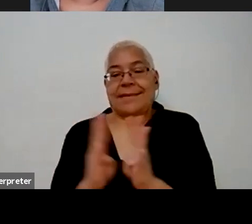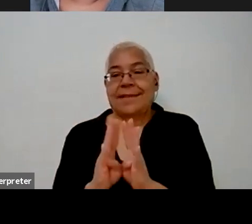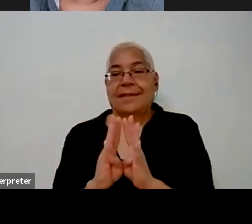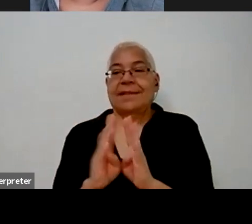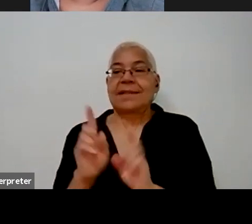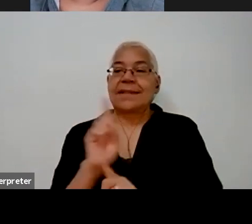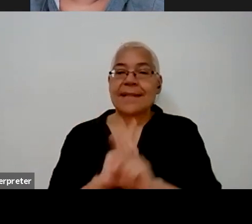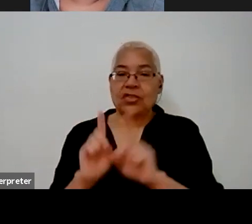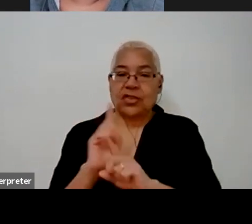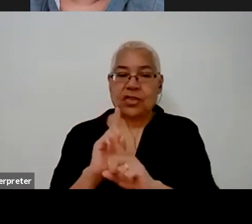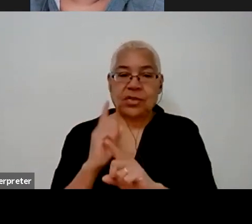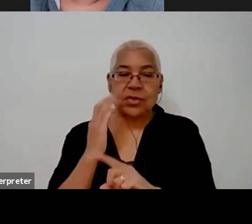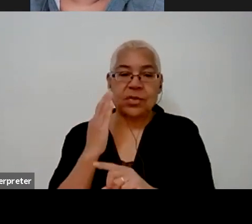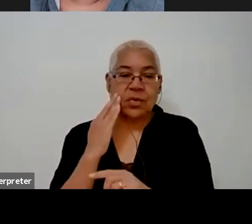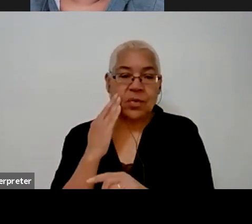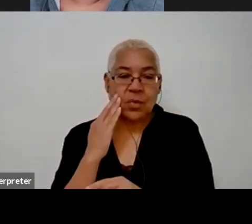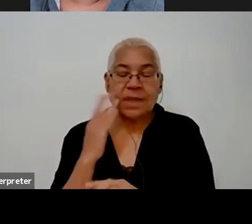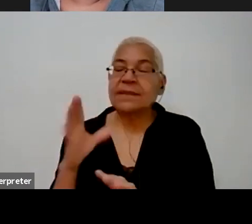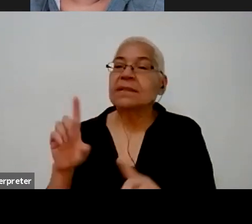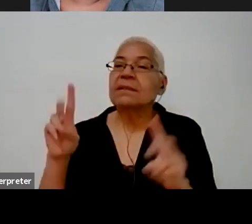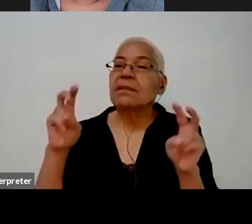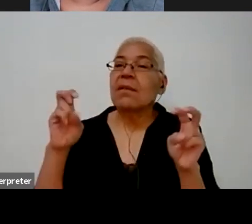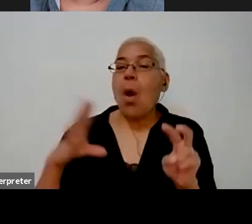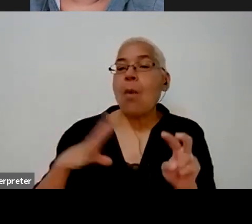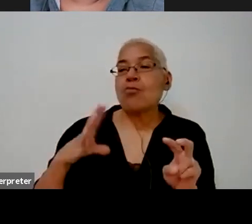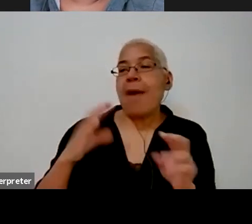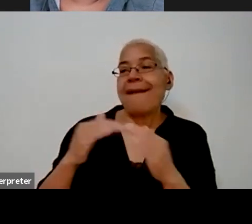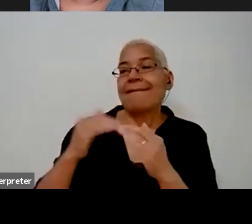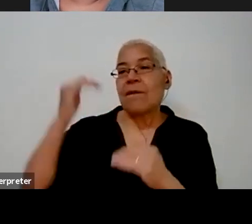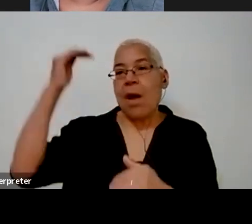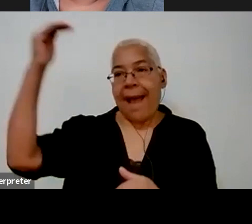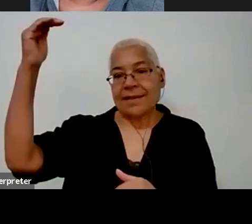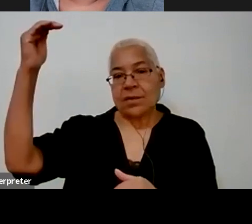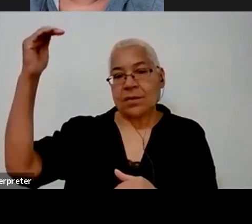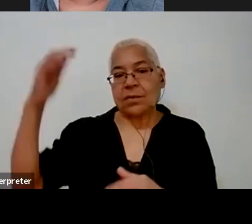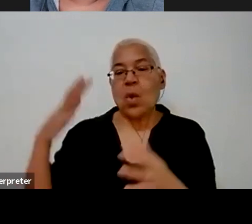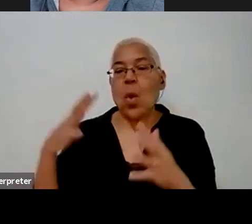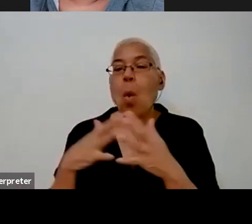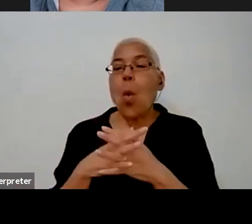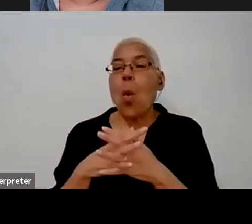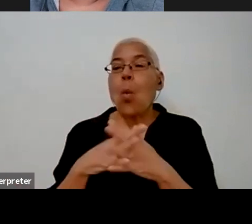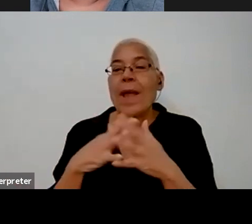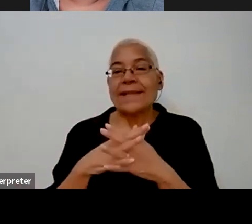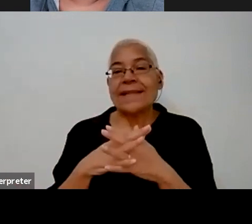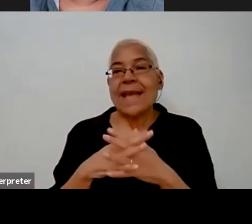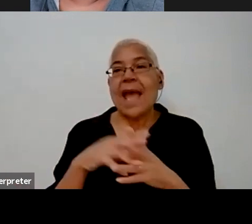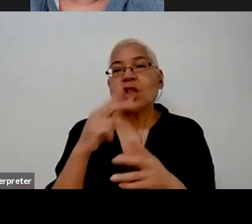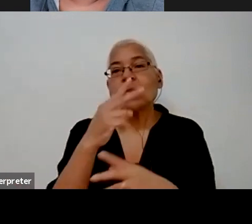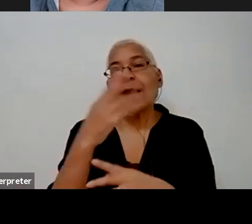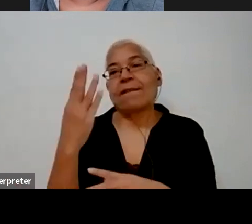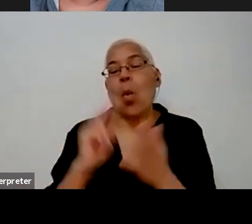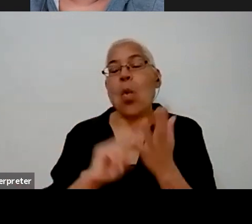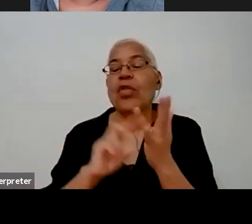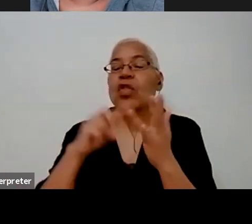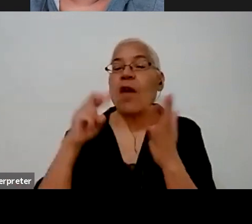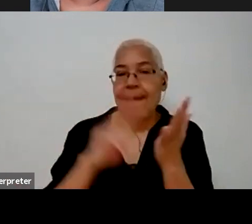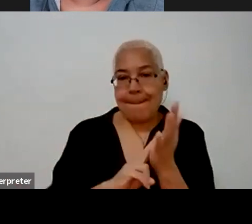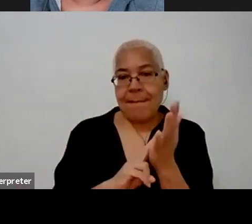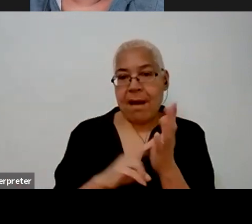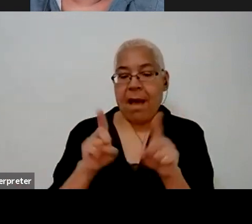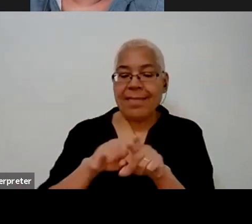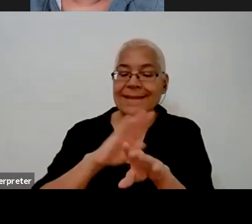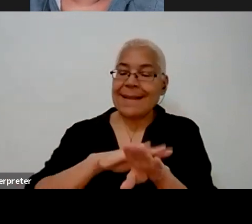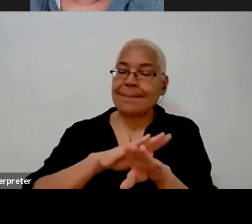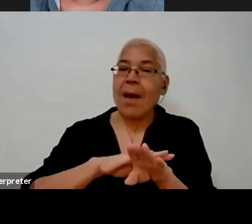session, preparing for adulthood, will be on Wednesday, 24th of November, the same time, 11